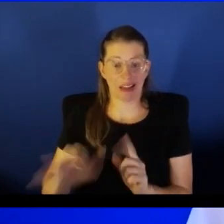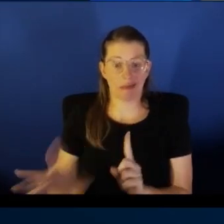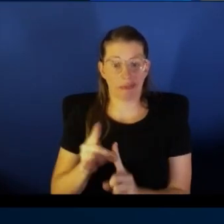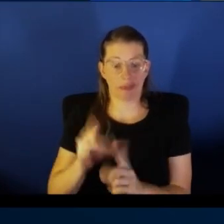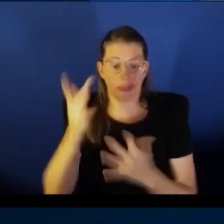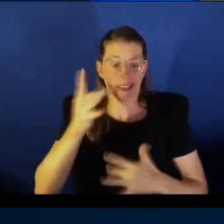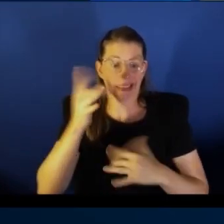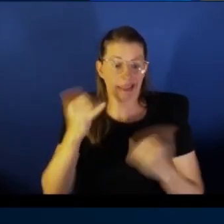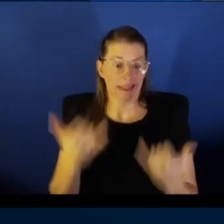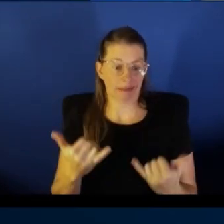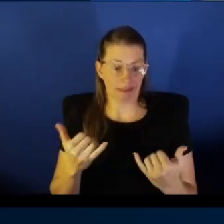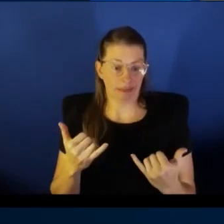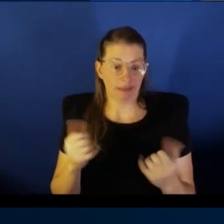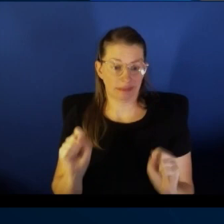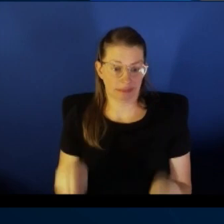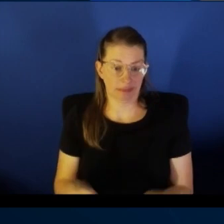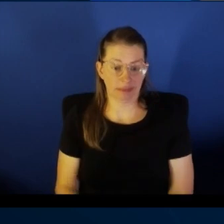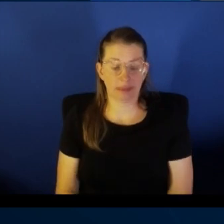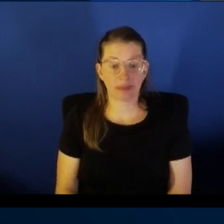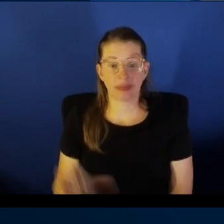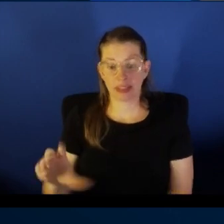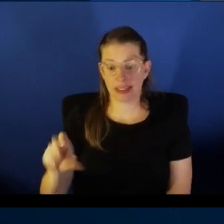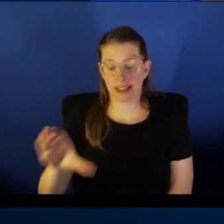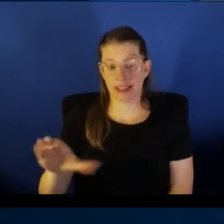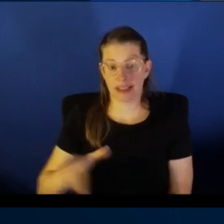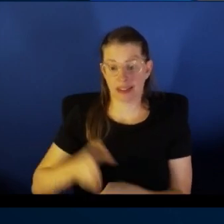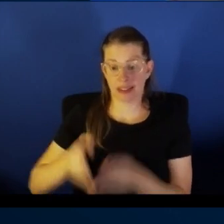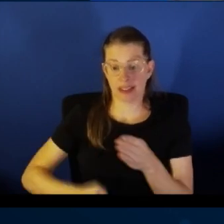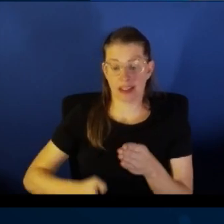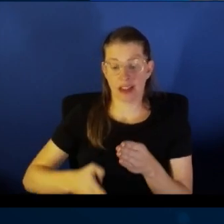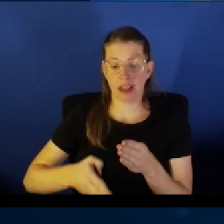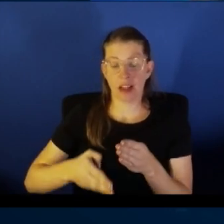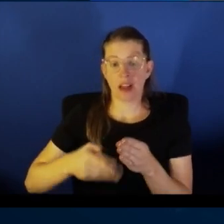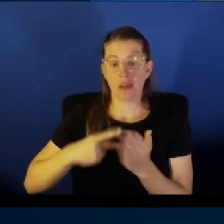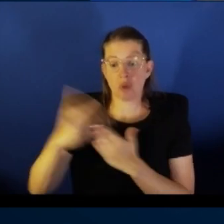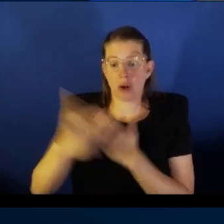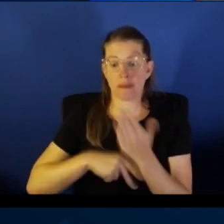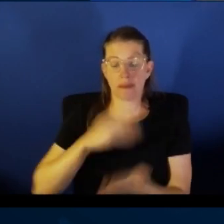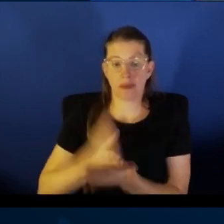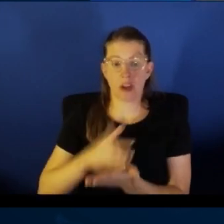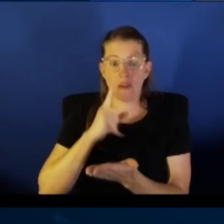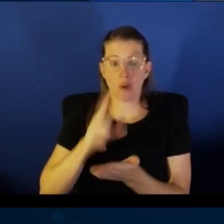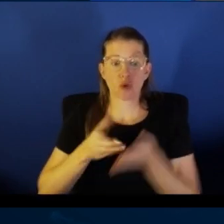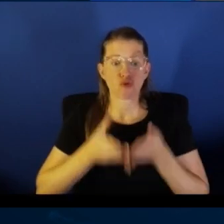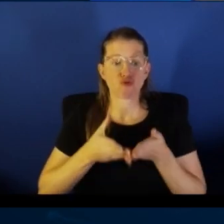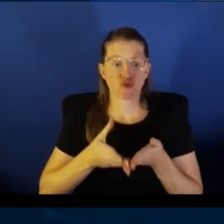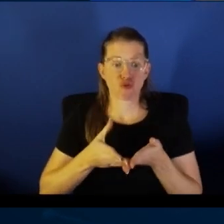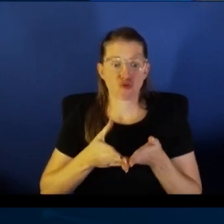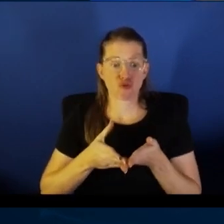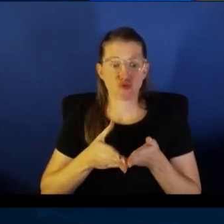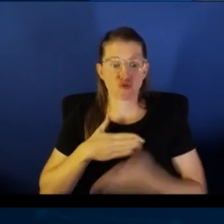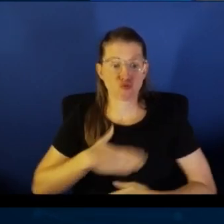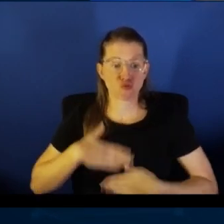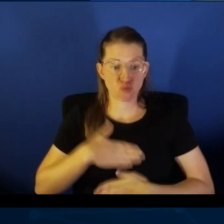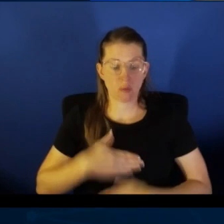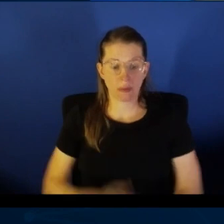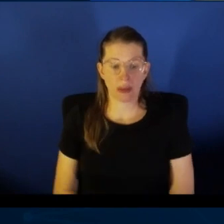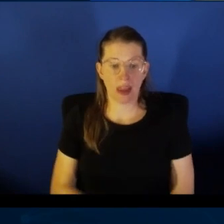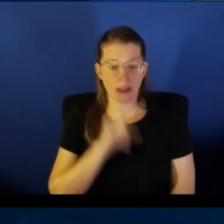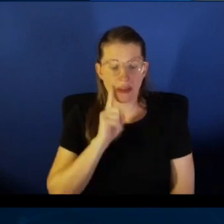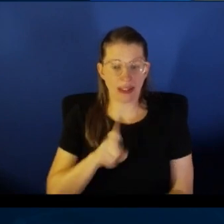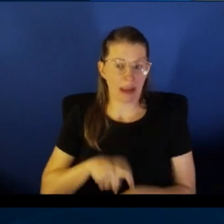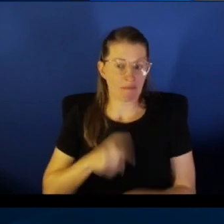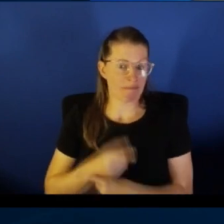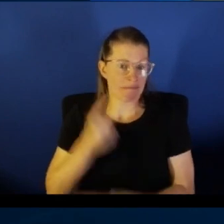your opinion on something. The CDC ends COVID-19 program, its program for cruise ships. Do you think this is the right time since we're still